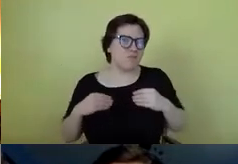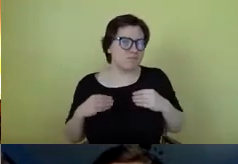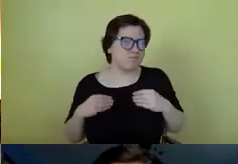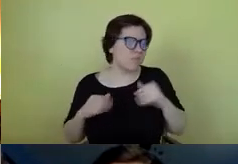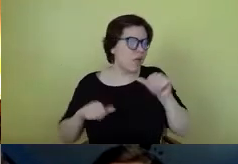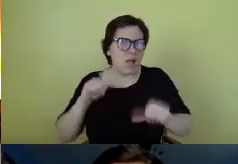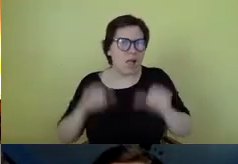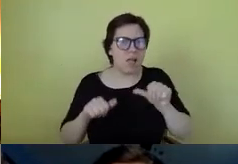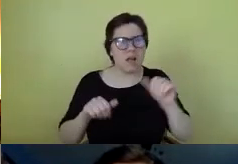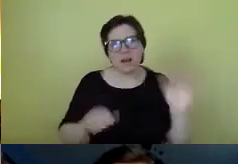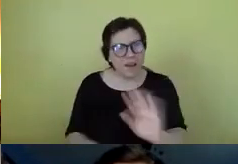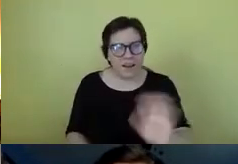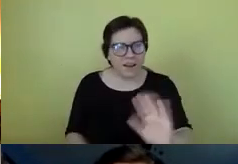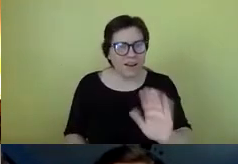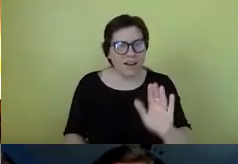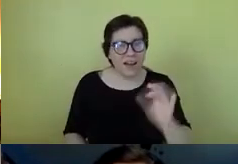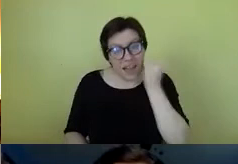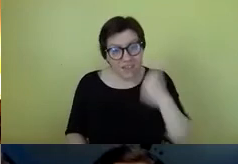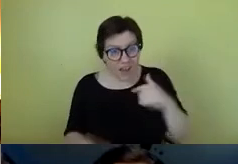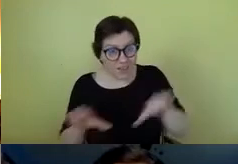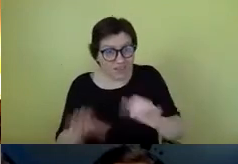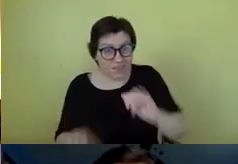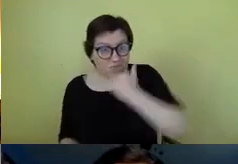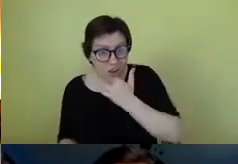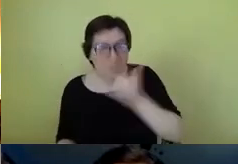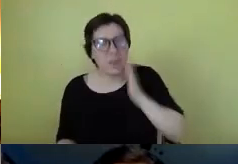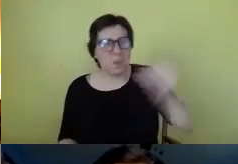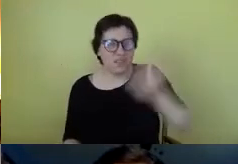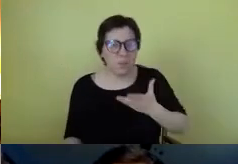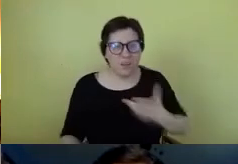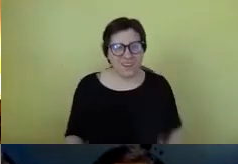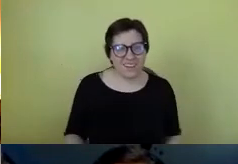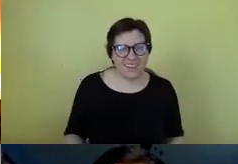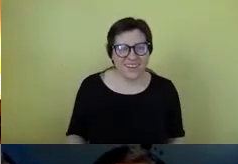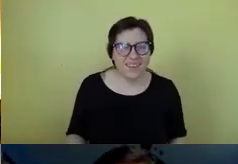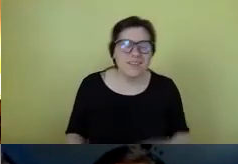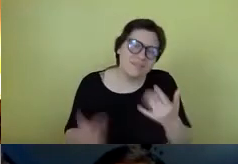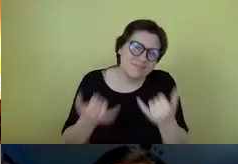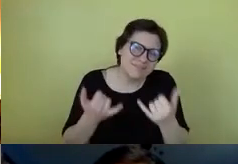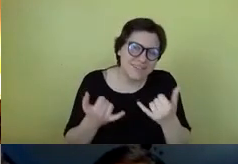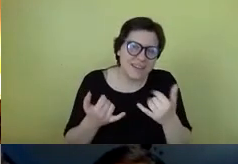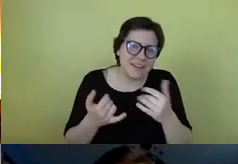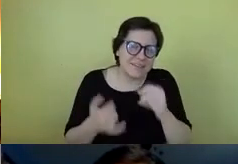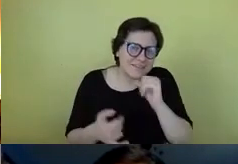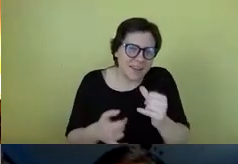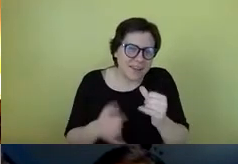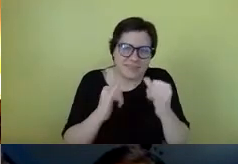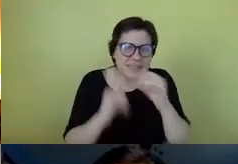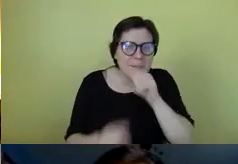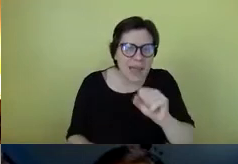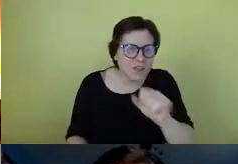hesitation in telling me what I'm doing wrong. Now, they're not of your age anymore,